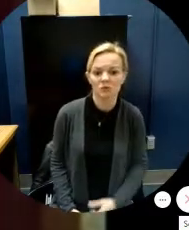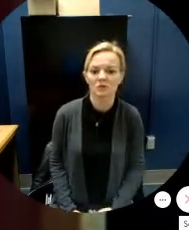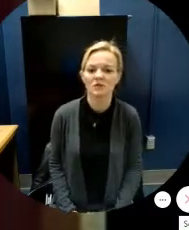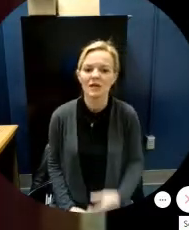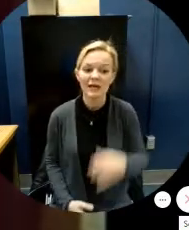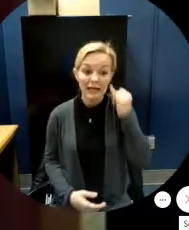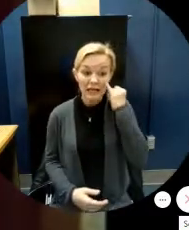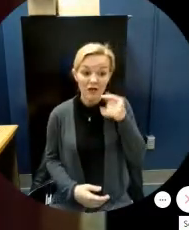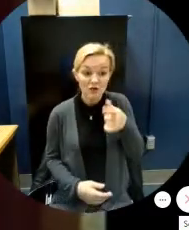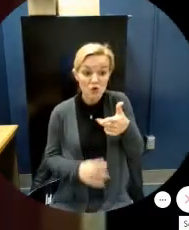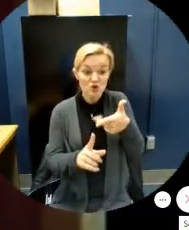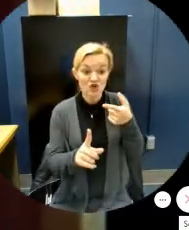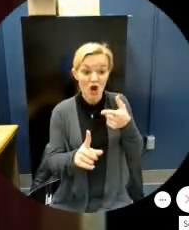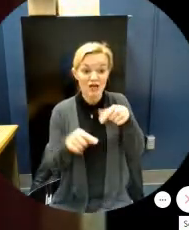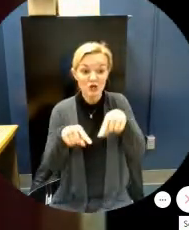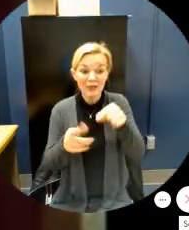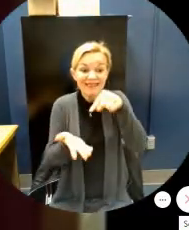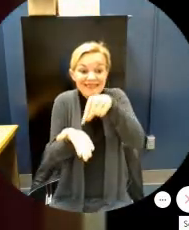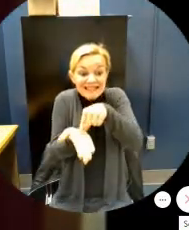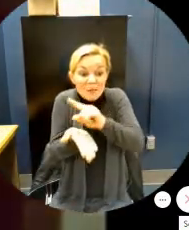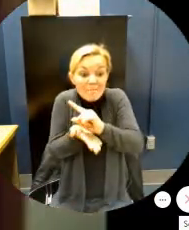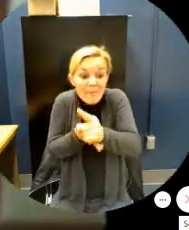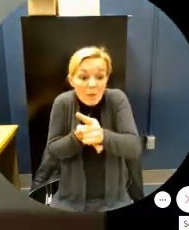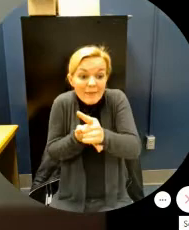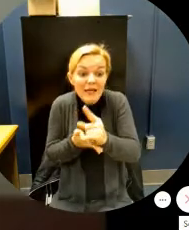shot here, you risk shooting an innocent hostage.